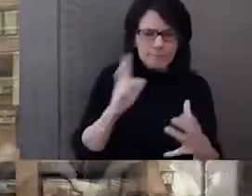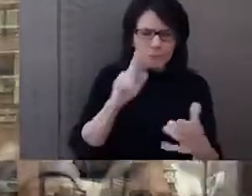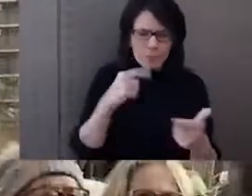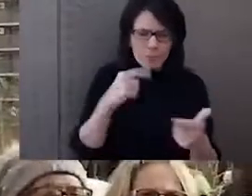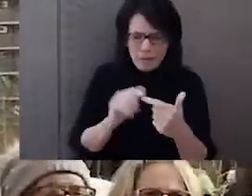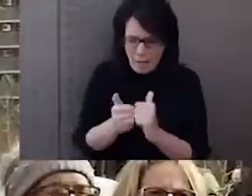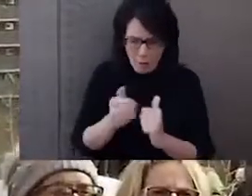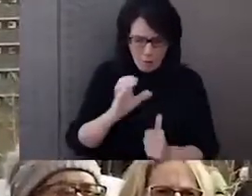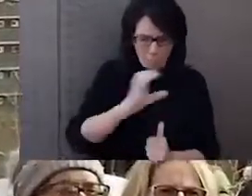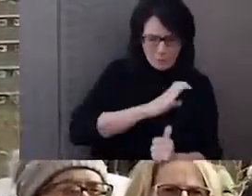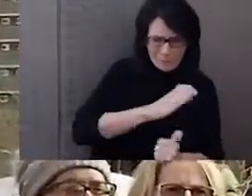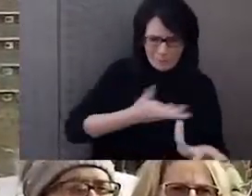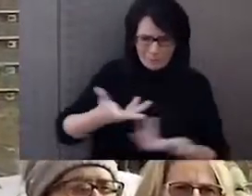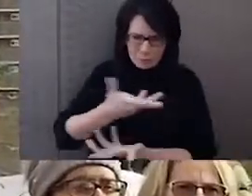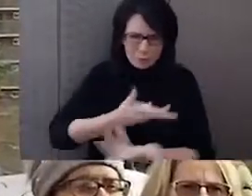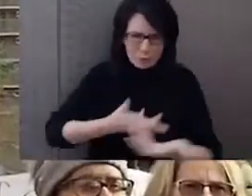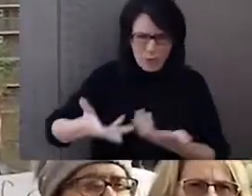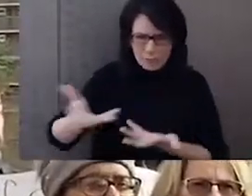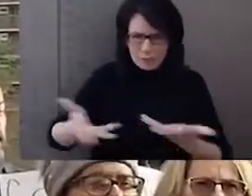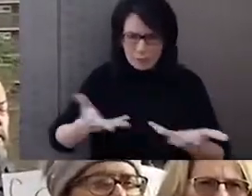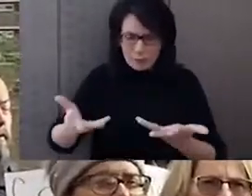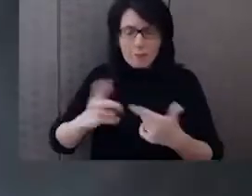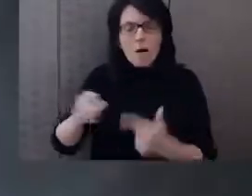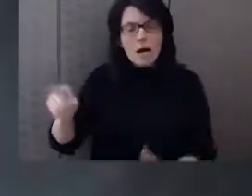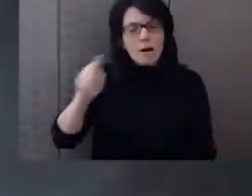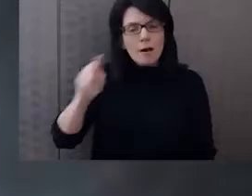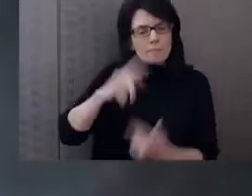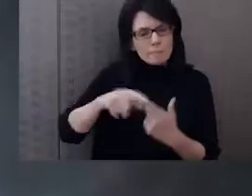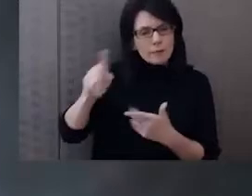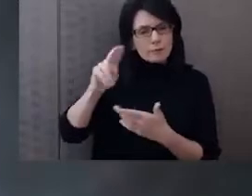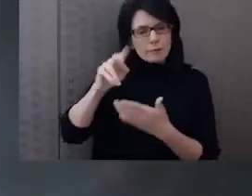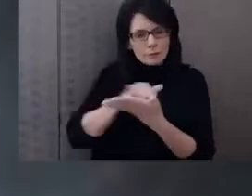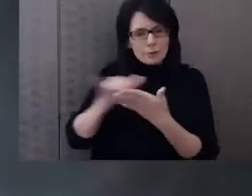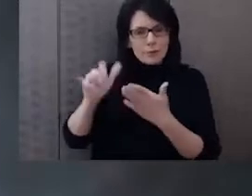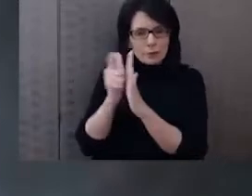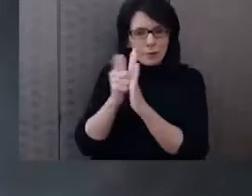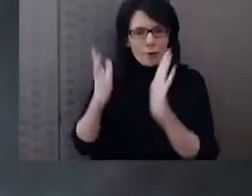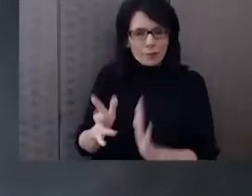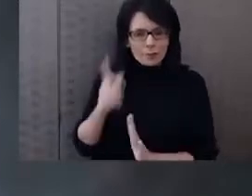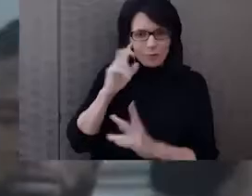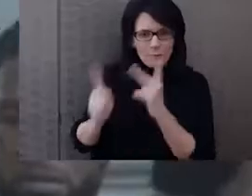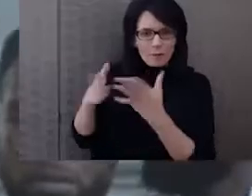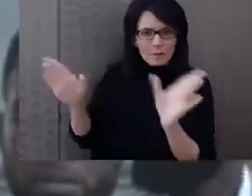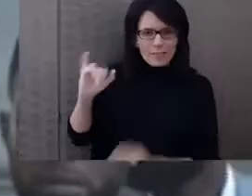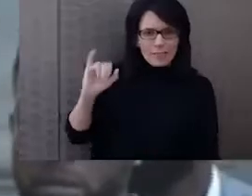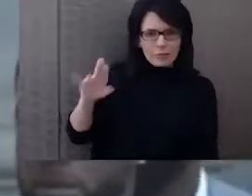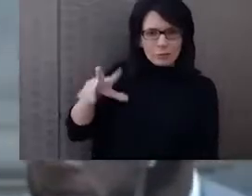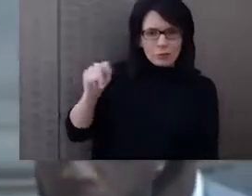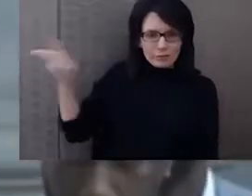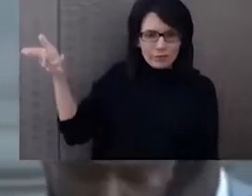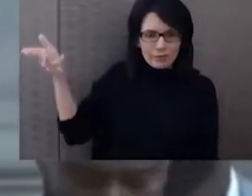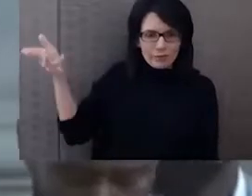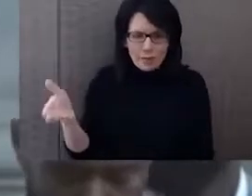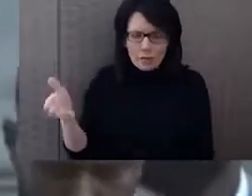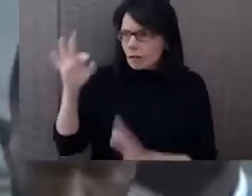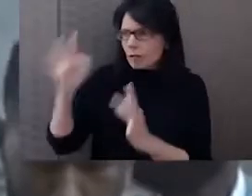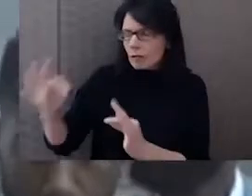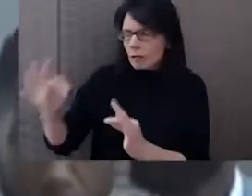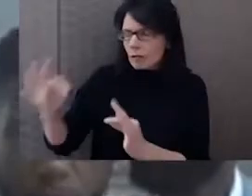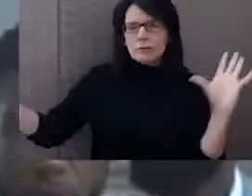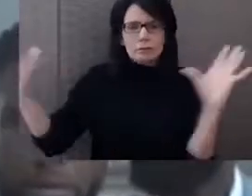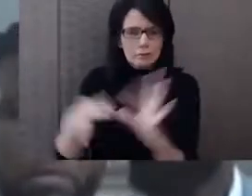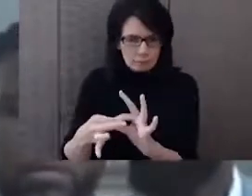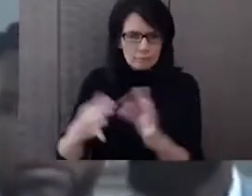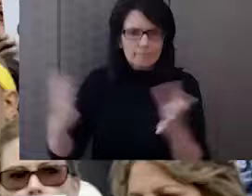with police. And NILPI was there, which was fantastic. And that's how they actually connected with CCITNYC. And we work alongside each other just to